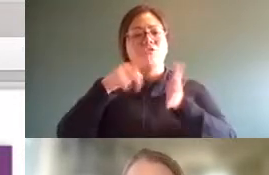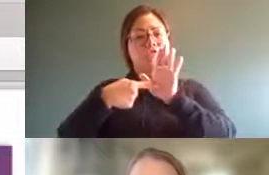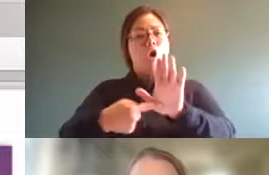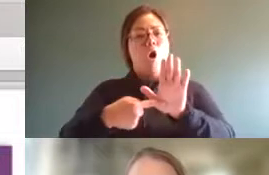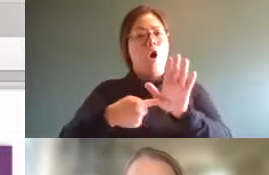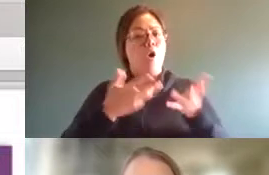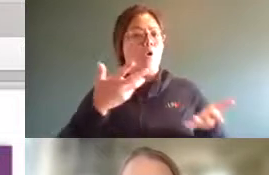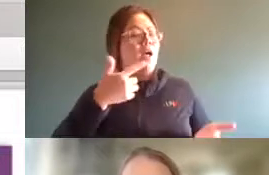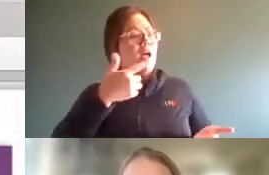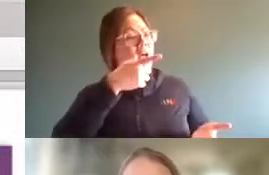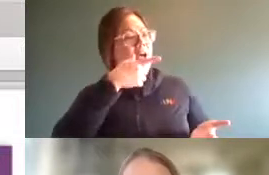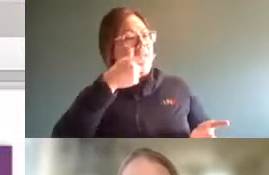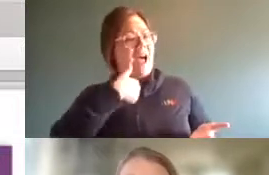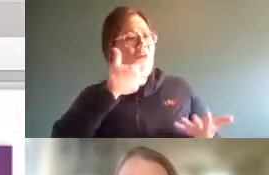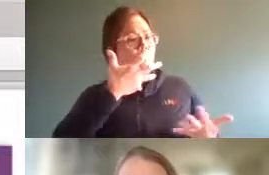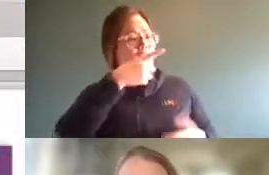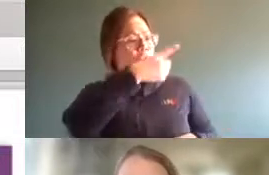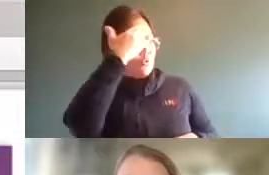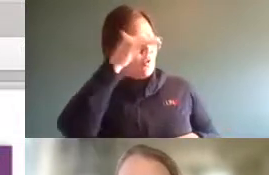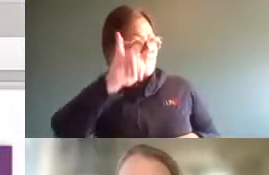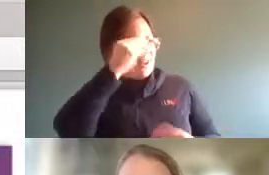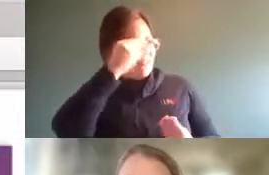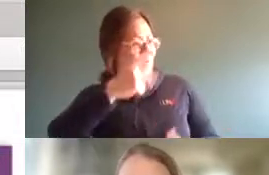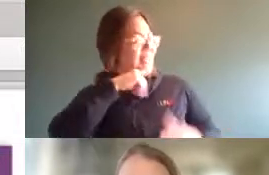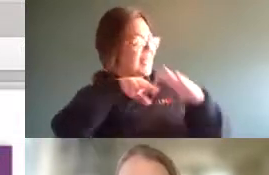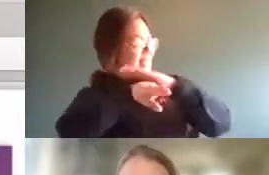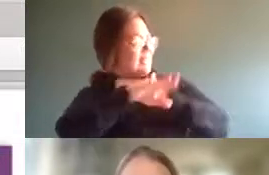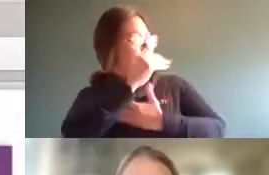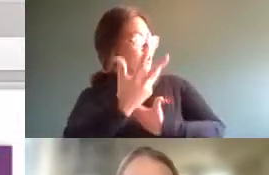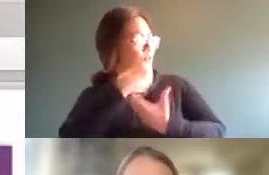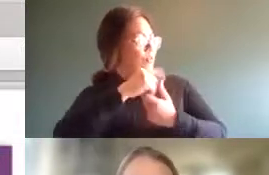that they know that that information is accessible and inclusive for them.